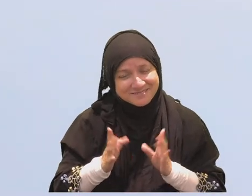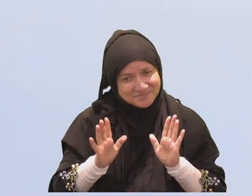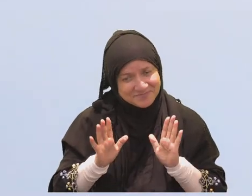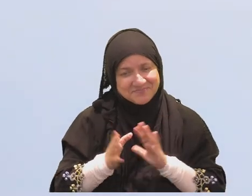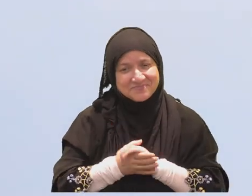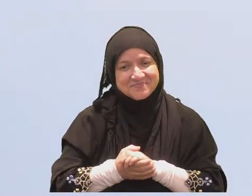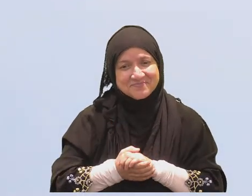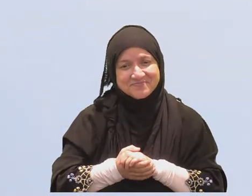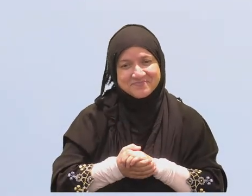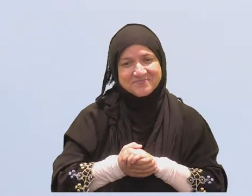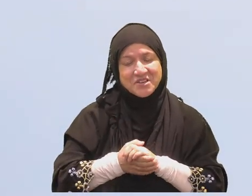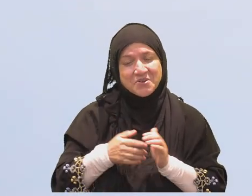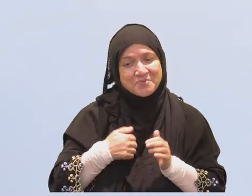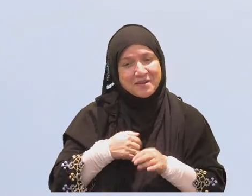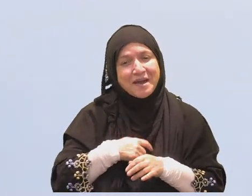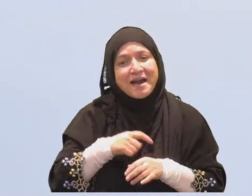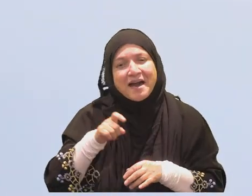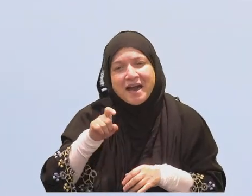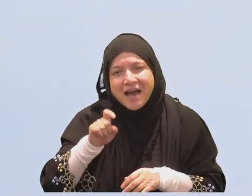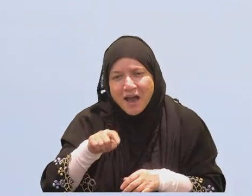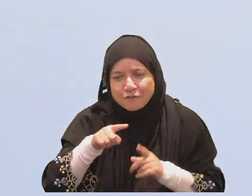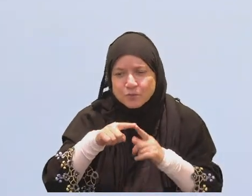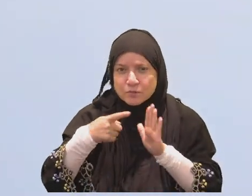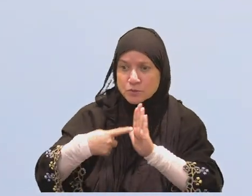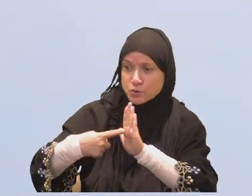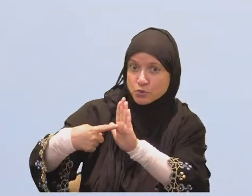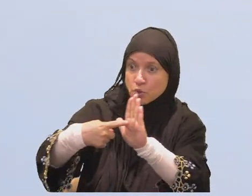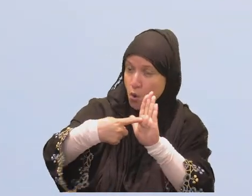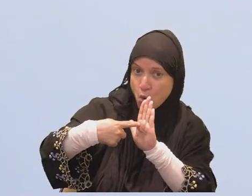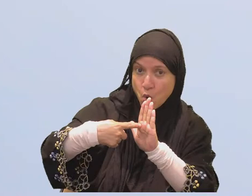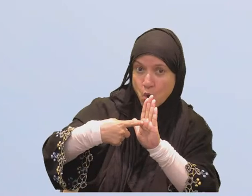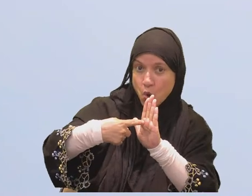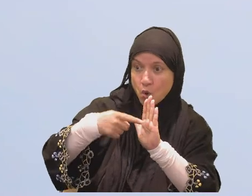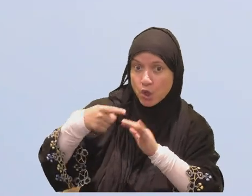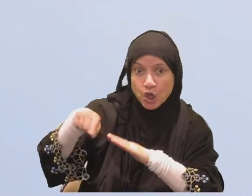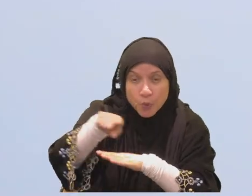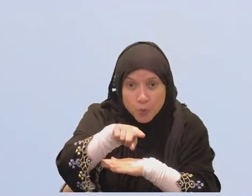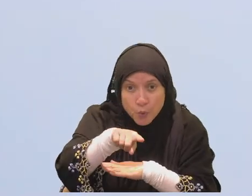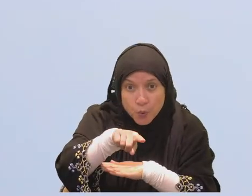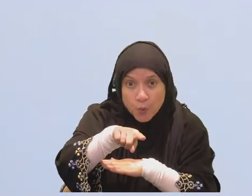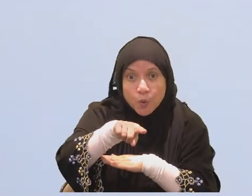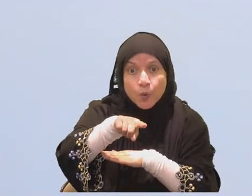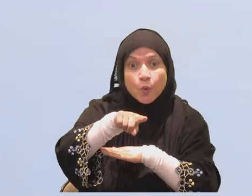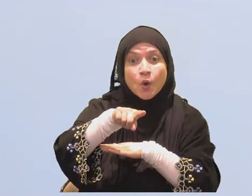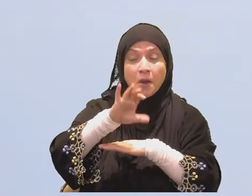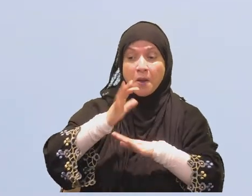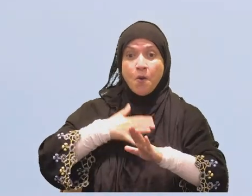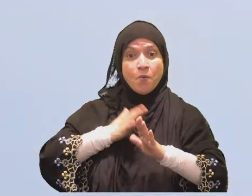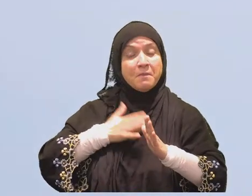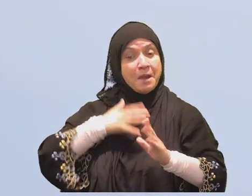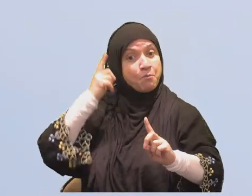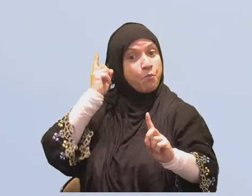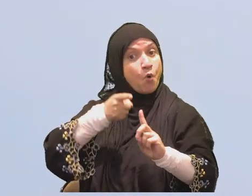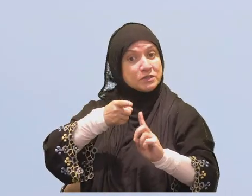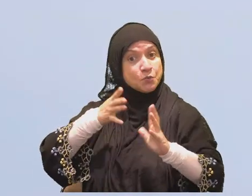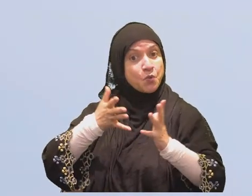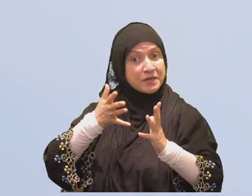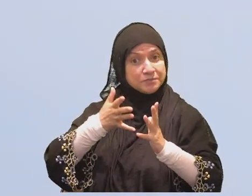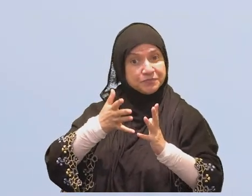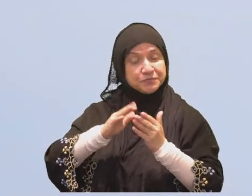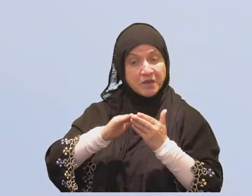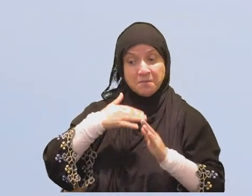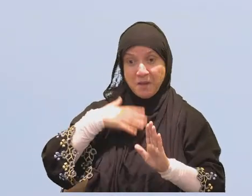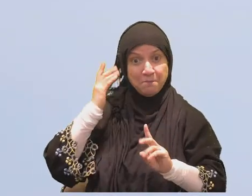have to show you can live a happy, the permanent high. Connect to Allah subhanahu wa ta'ala.